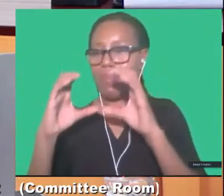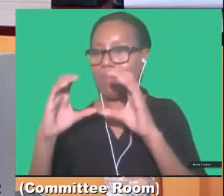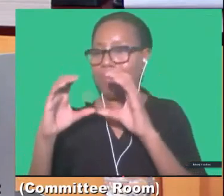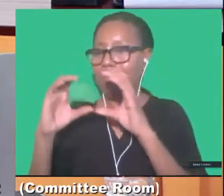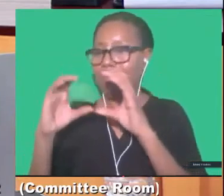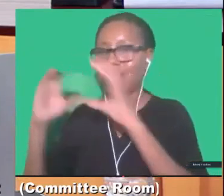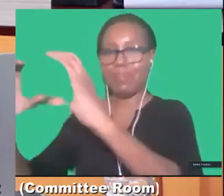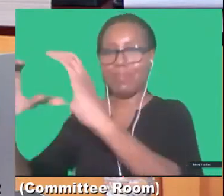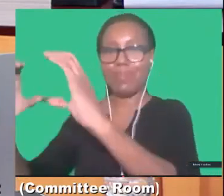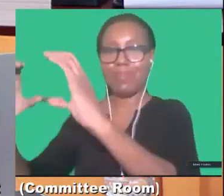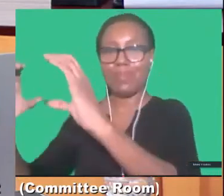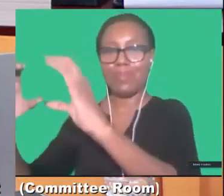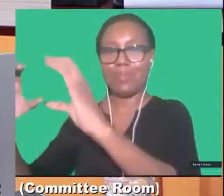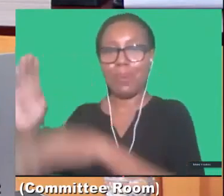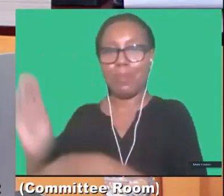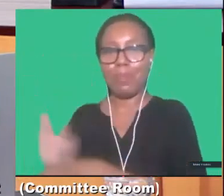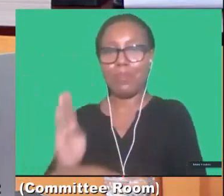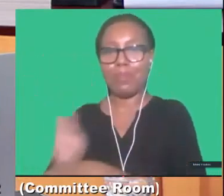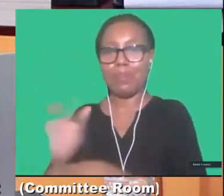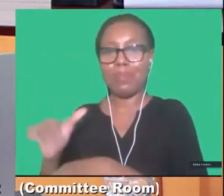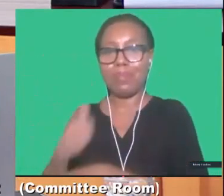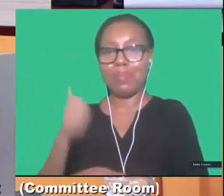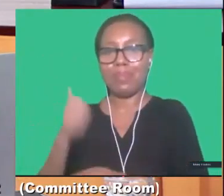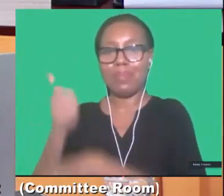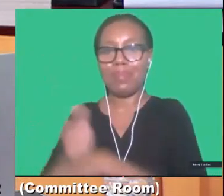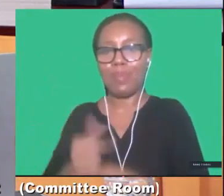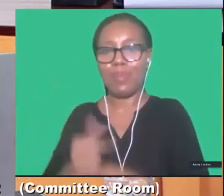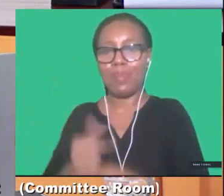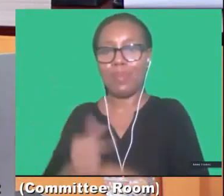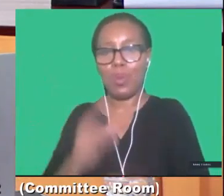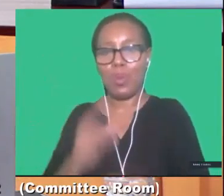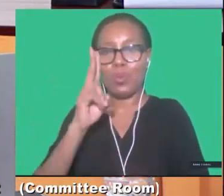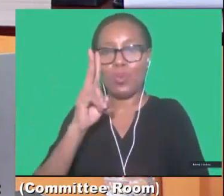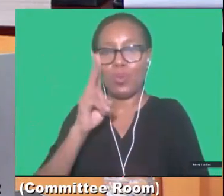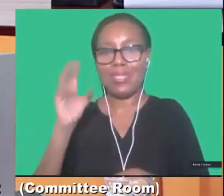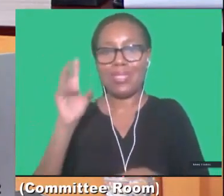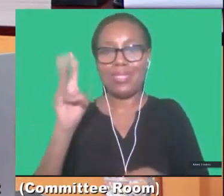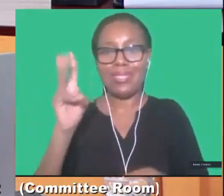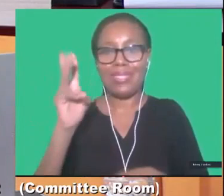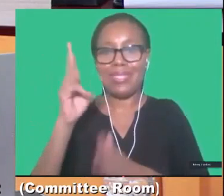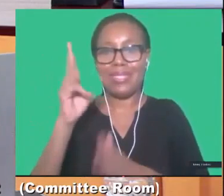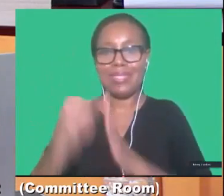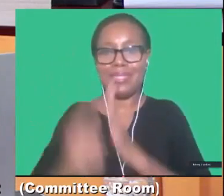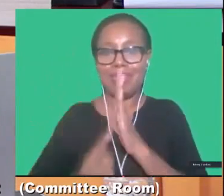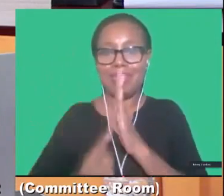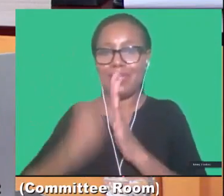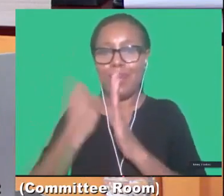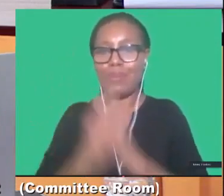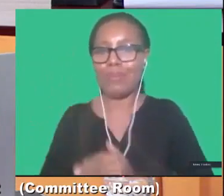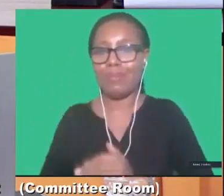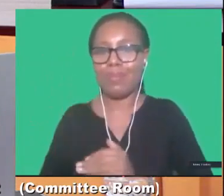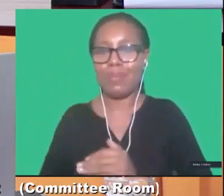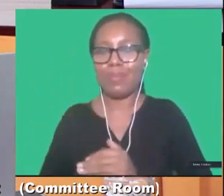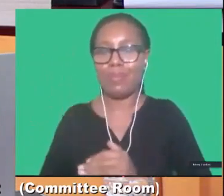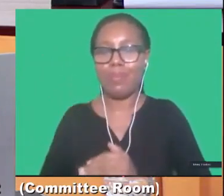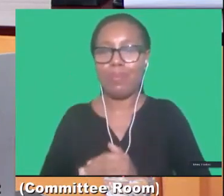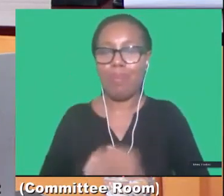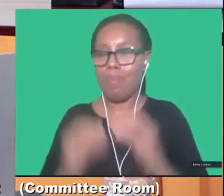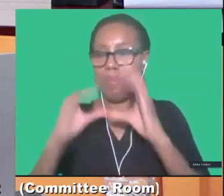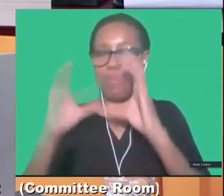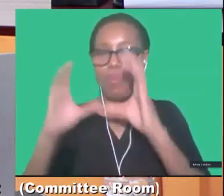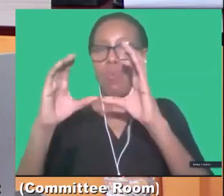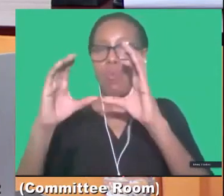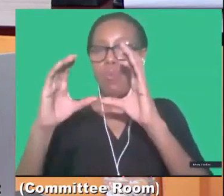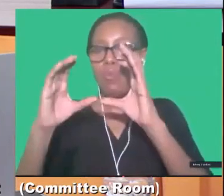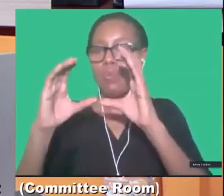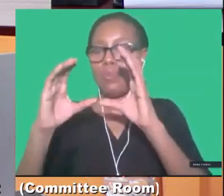the incorporation of companies and the registering of business names, but also for the post-incorporation matters. So there are